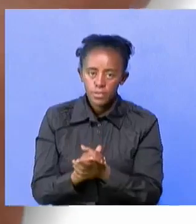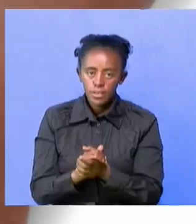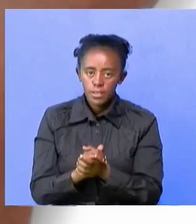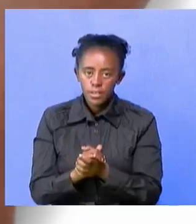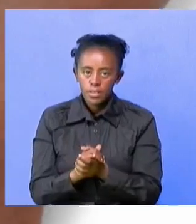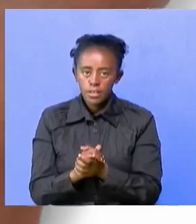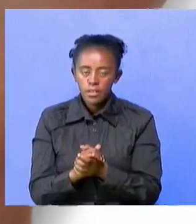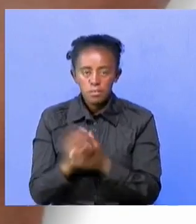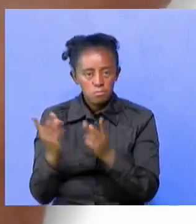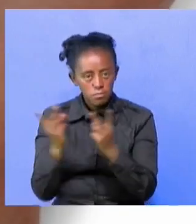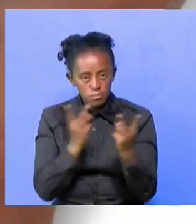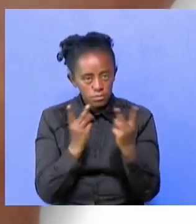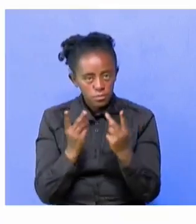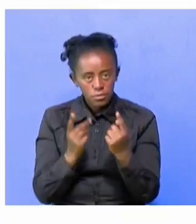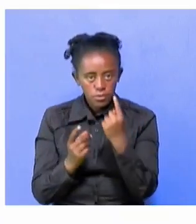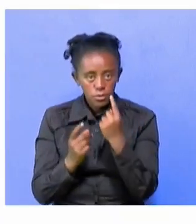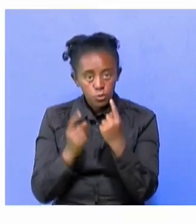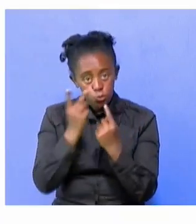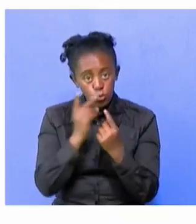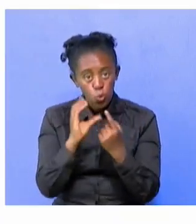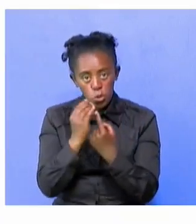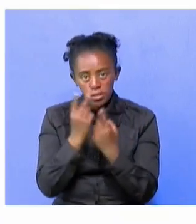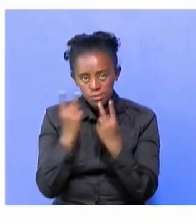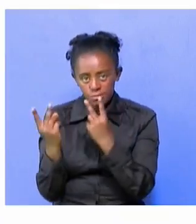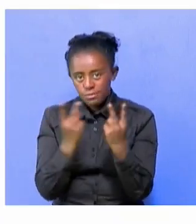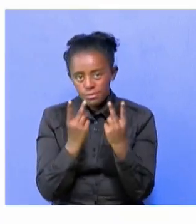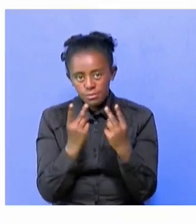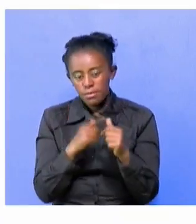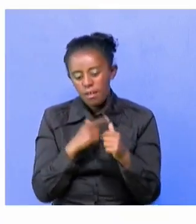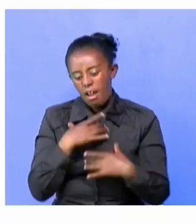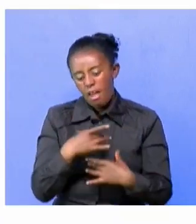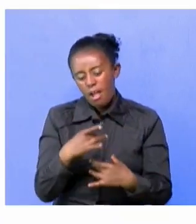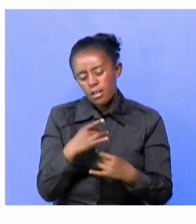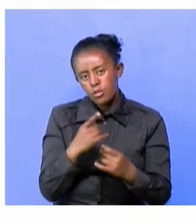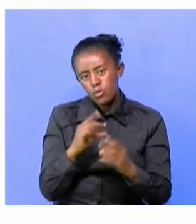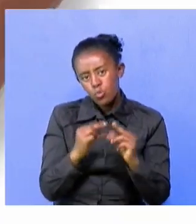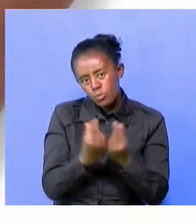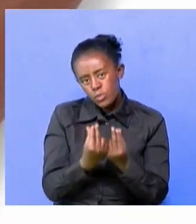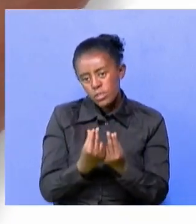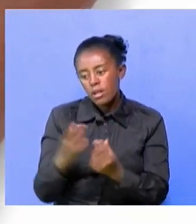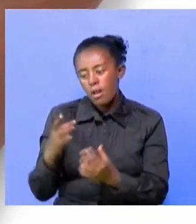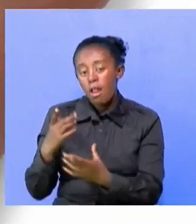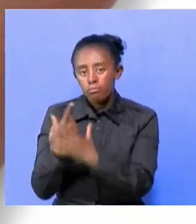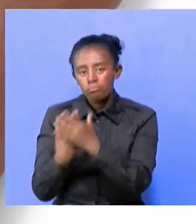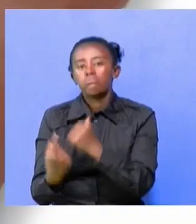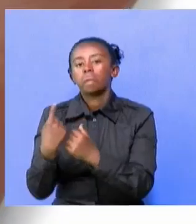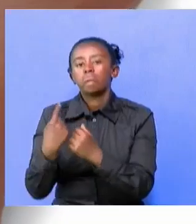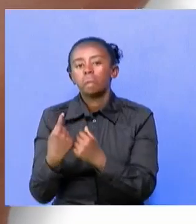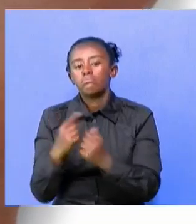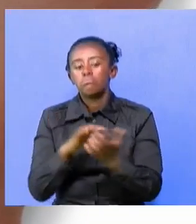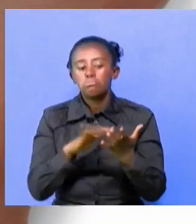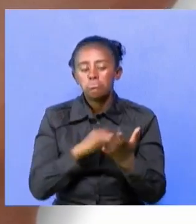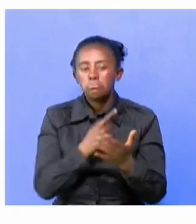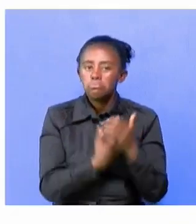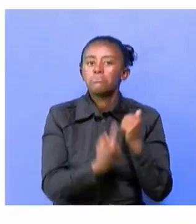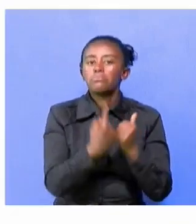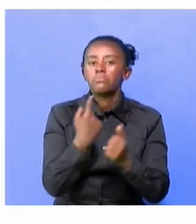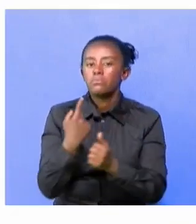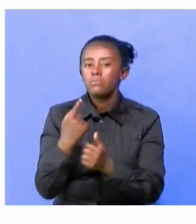Let's going to see these two conjugates. I like studying in groups and I like studying alone. See?